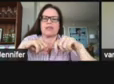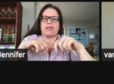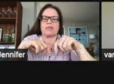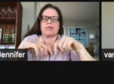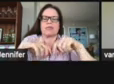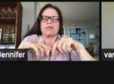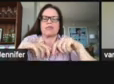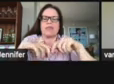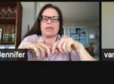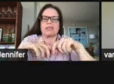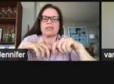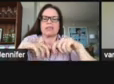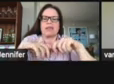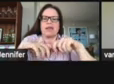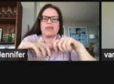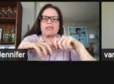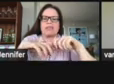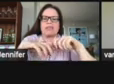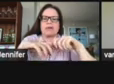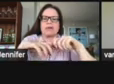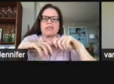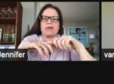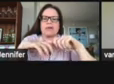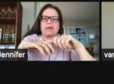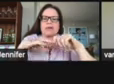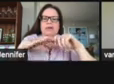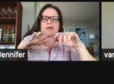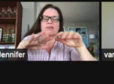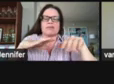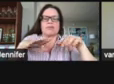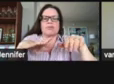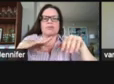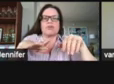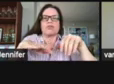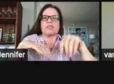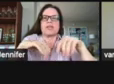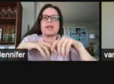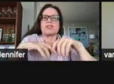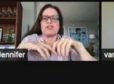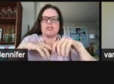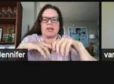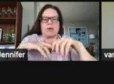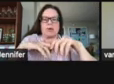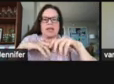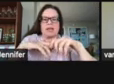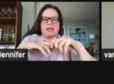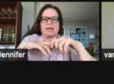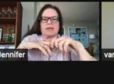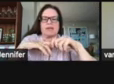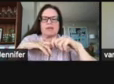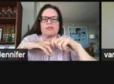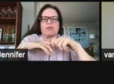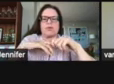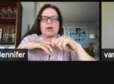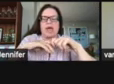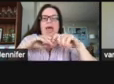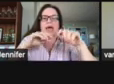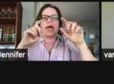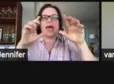it. And so it would mean different things, and they would, you can send messages that way.